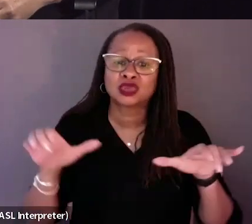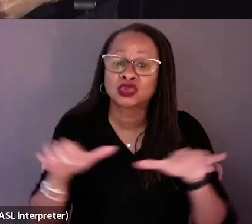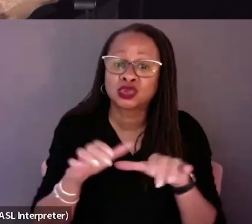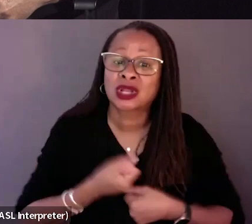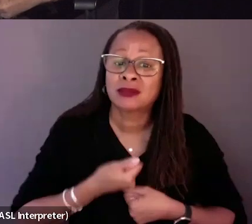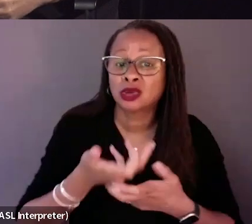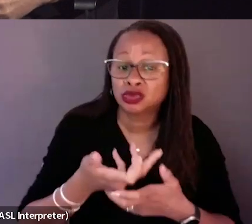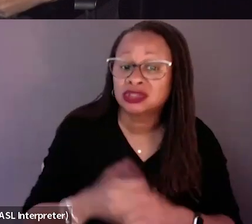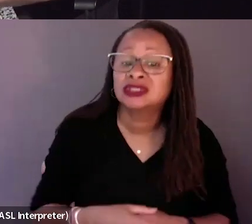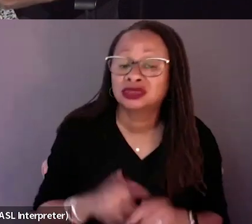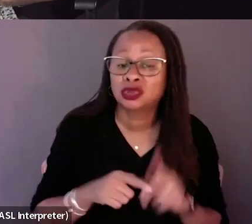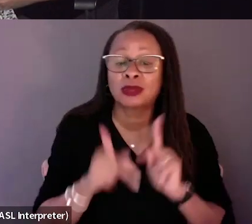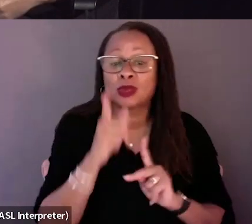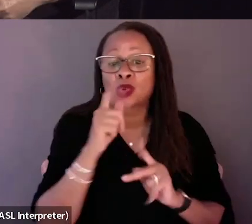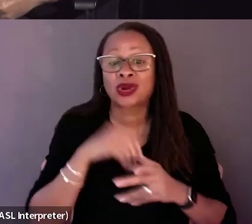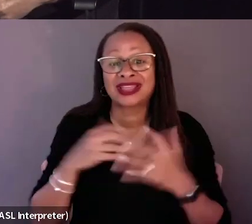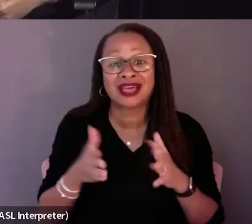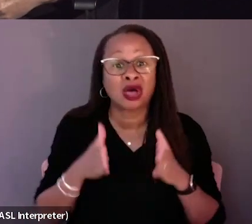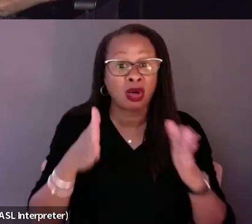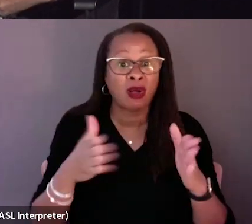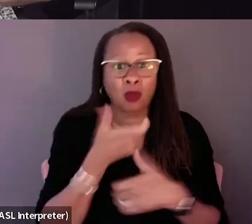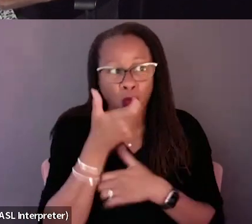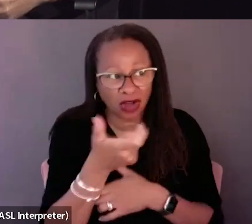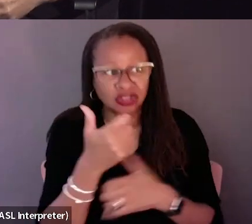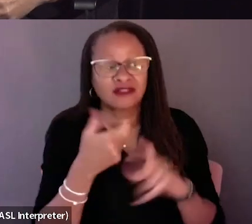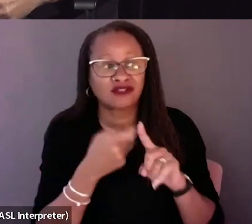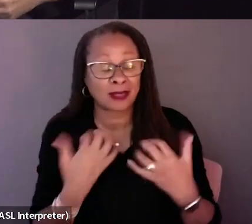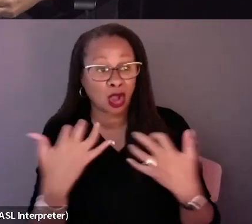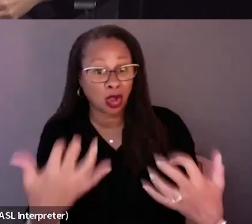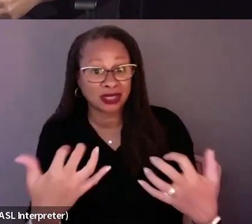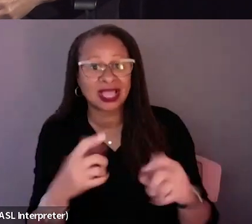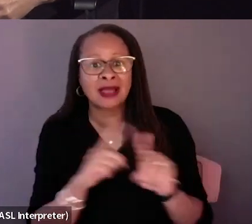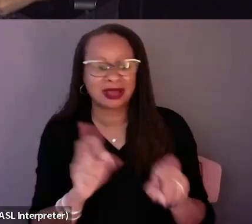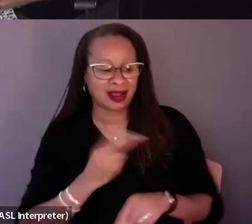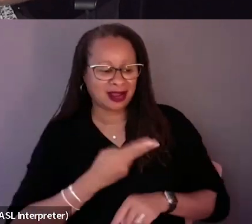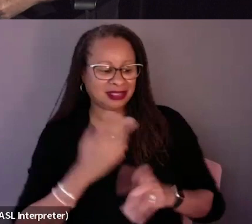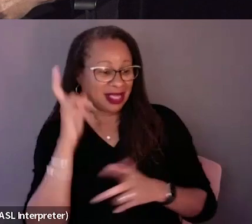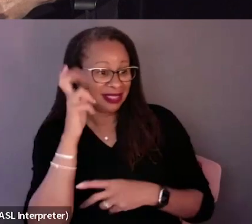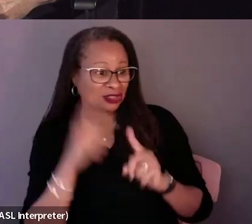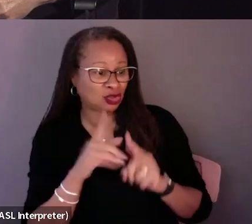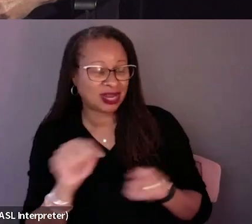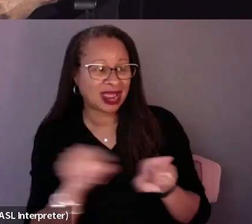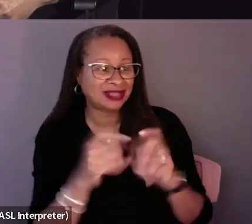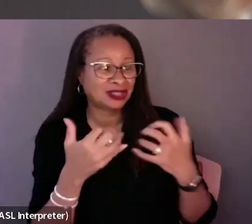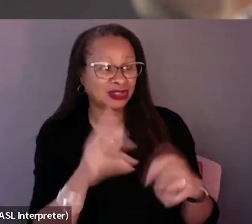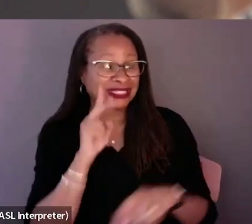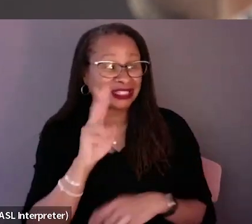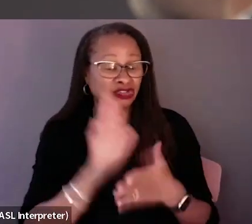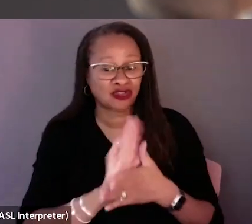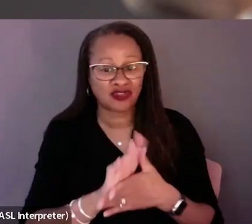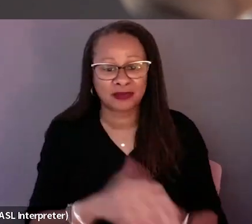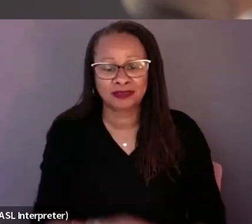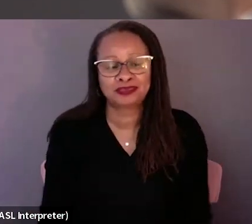emotionally to people in that hall, but us also listening to it as an audience and viewing your film.